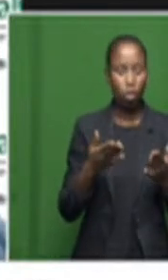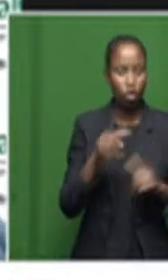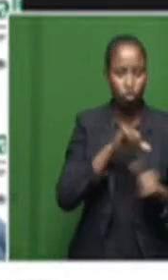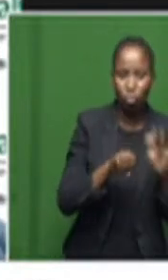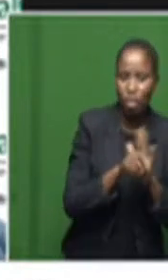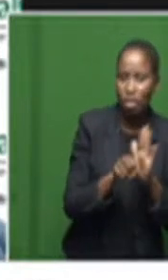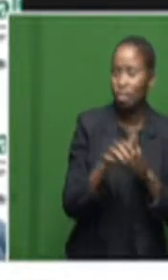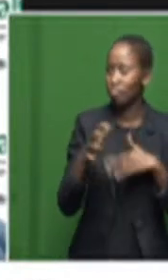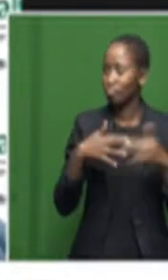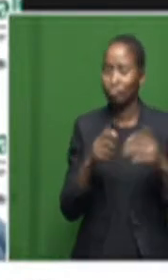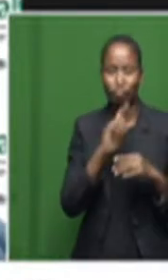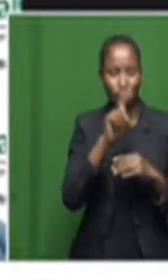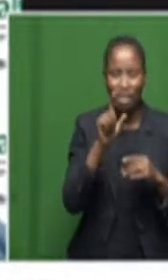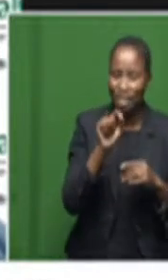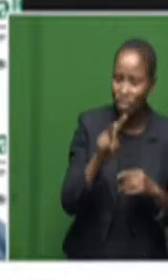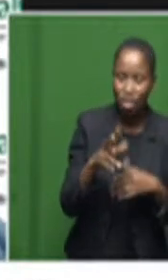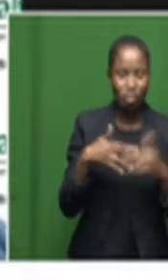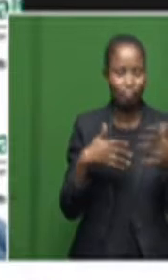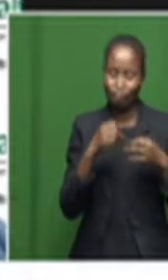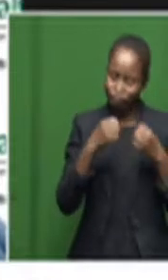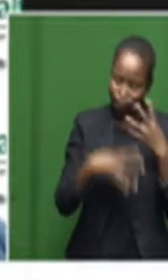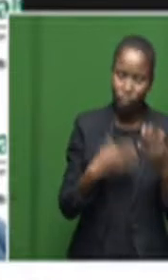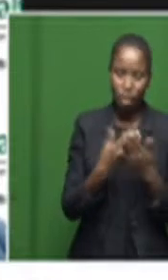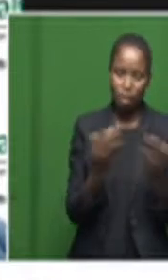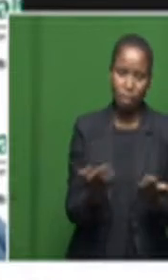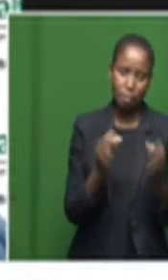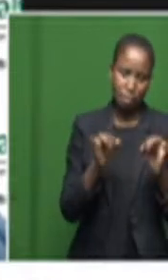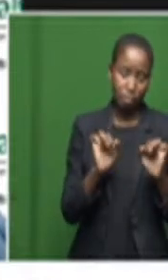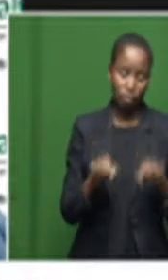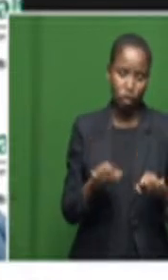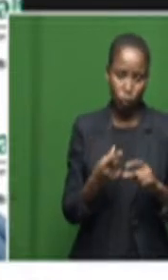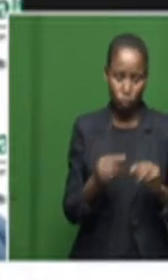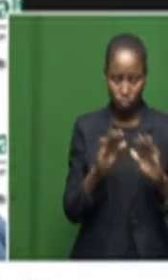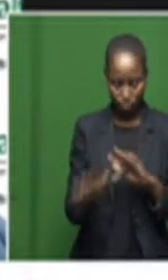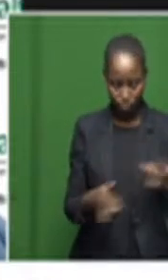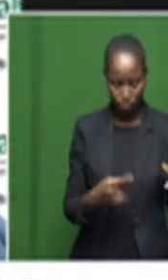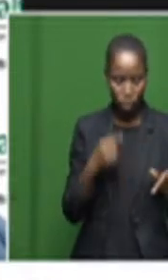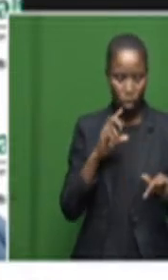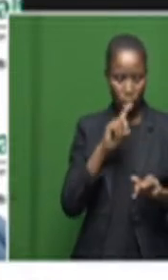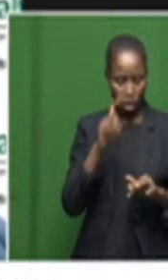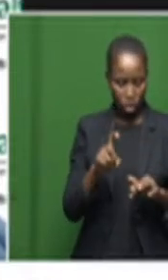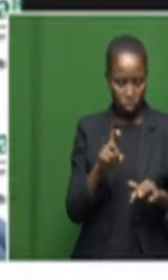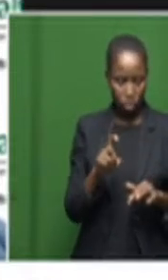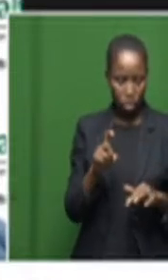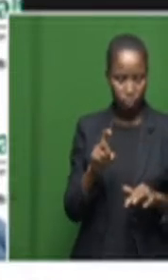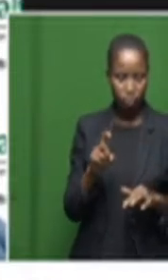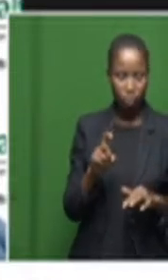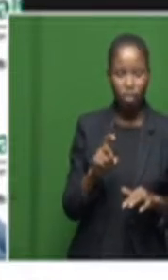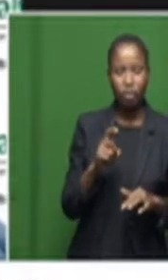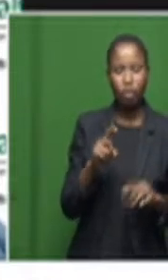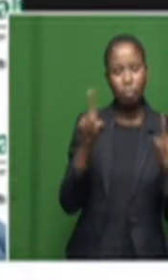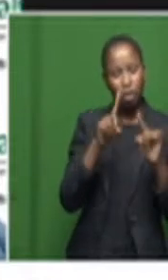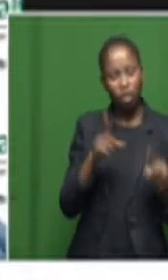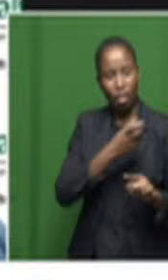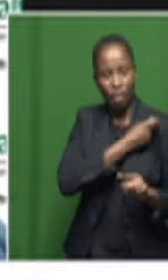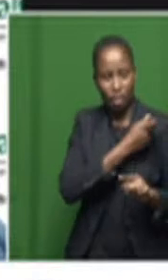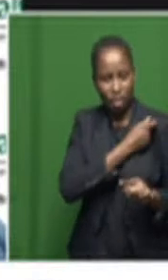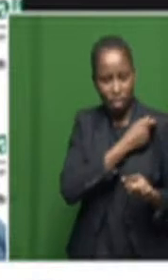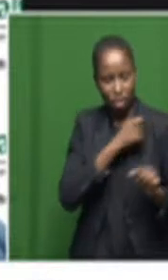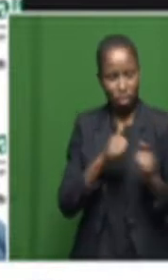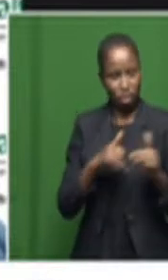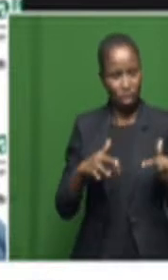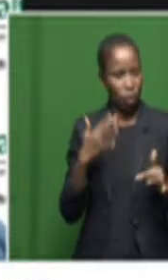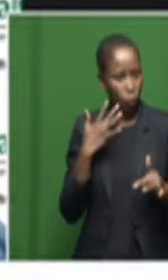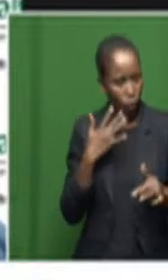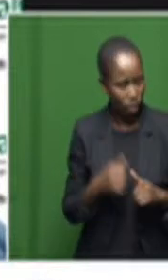to register and vaccinate. The other question is, what is the turnaround time for applications for special vaccinations? So people who use